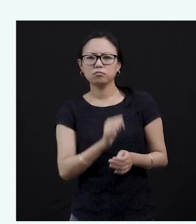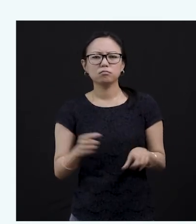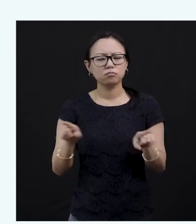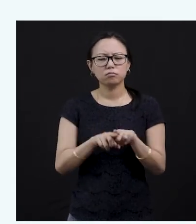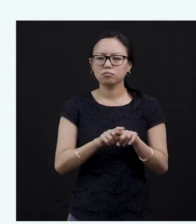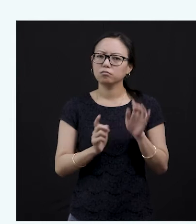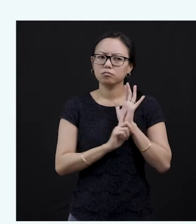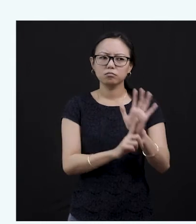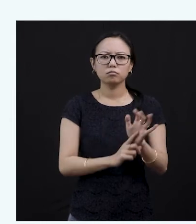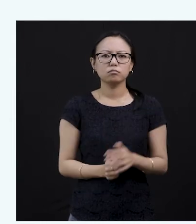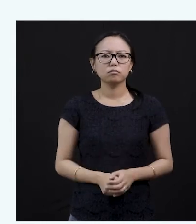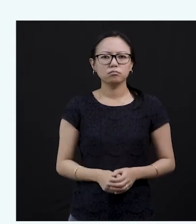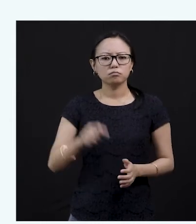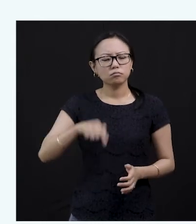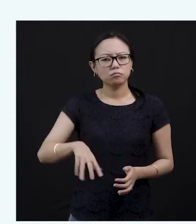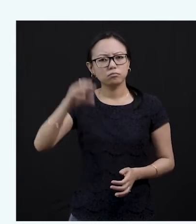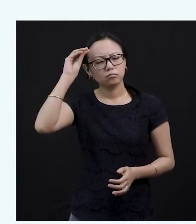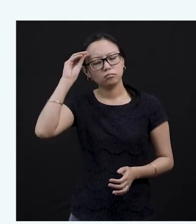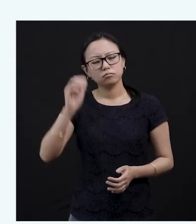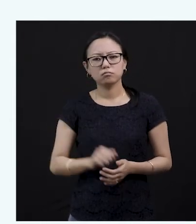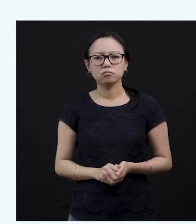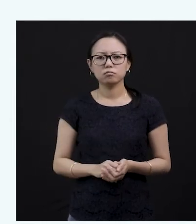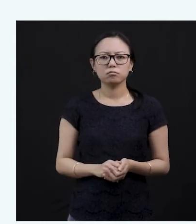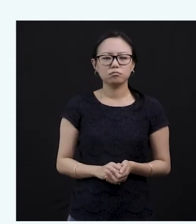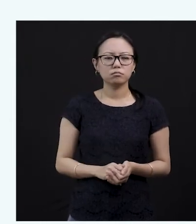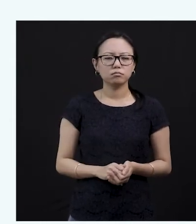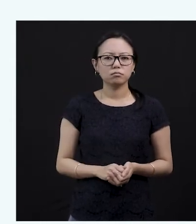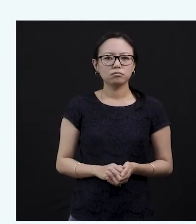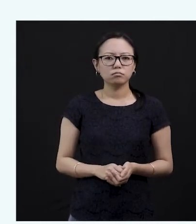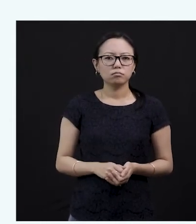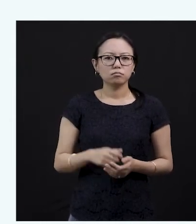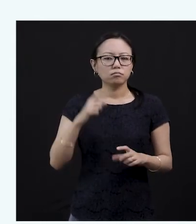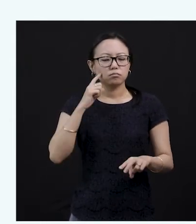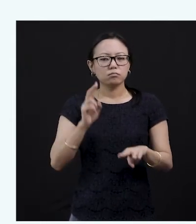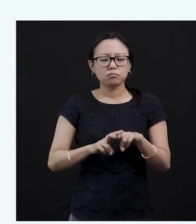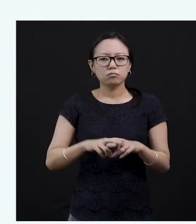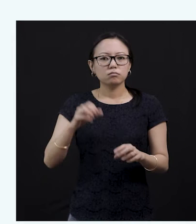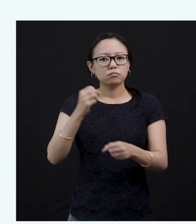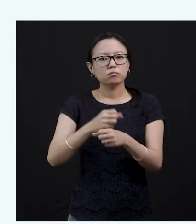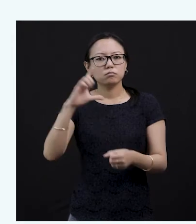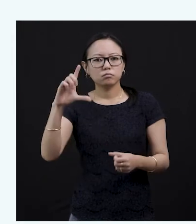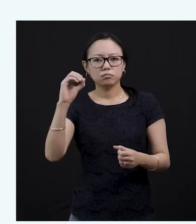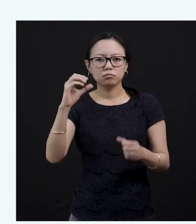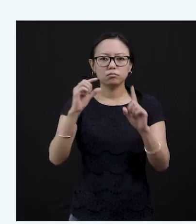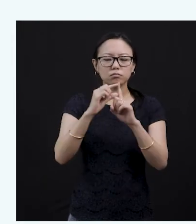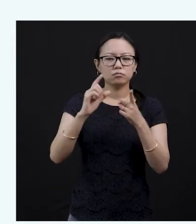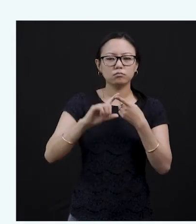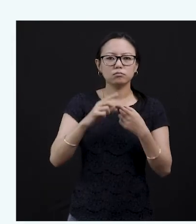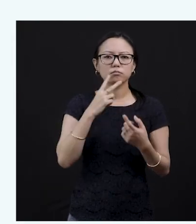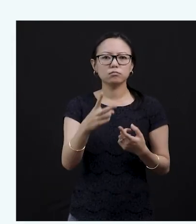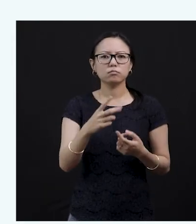you have to learn, because with the help of globe, when you know the directions, you will be able to